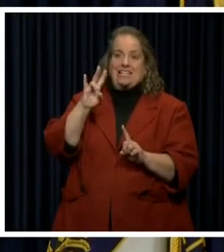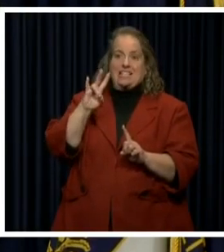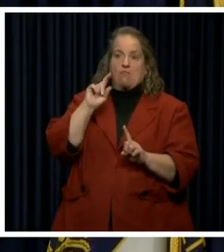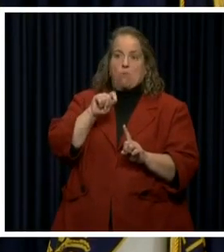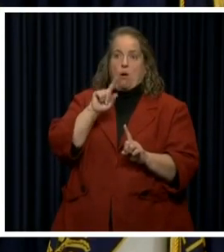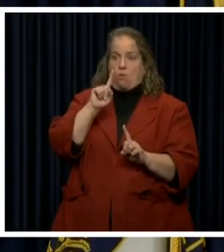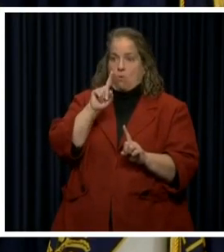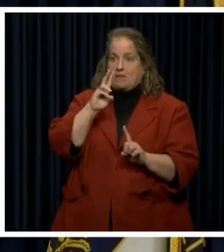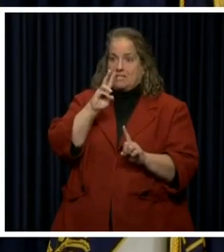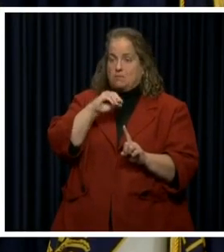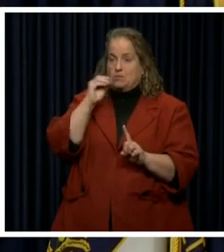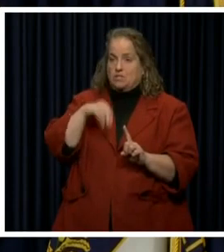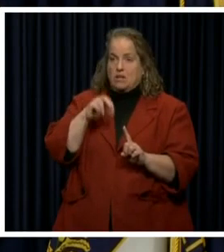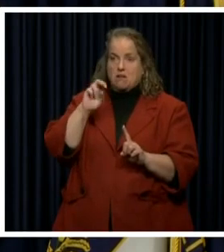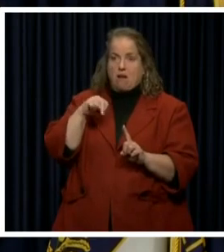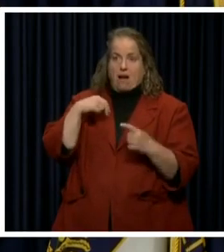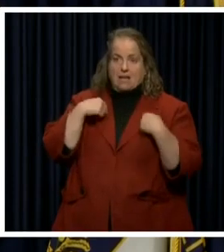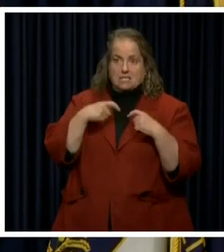87.16% non-Hispanic,